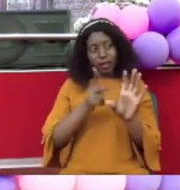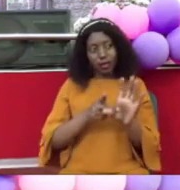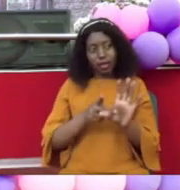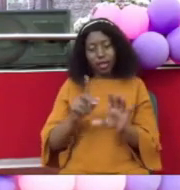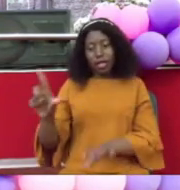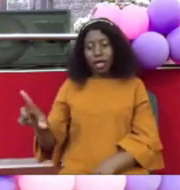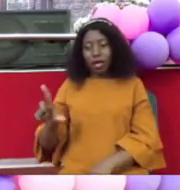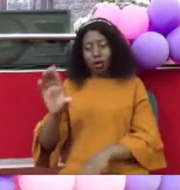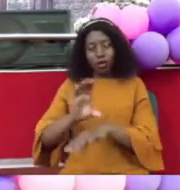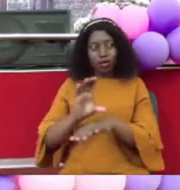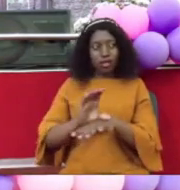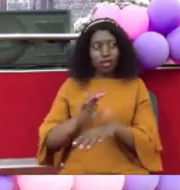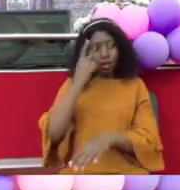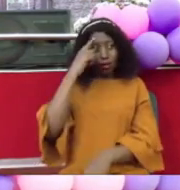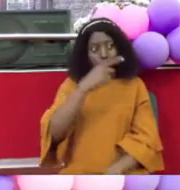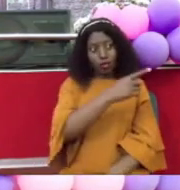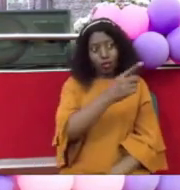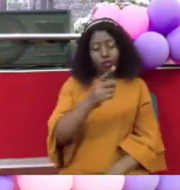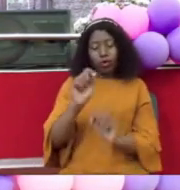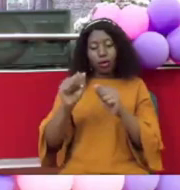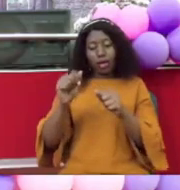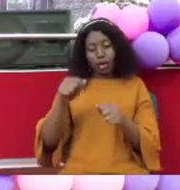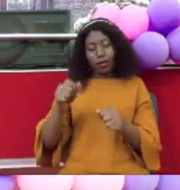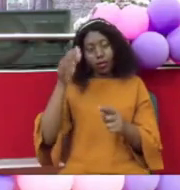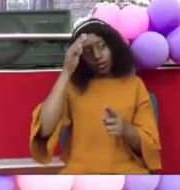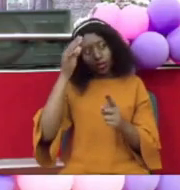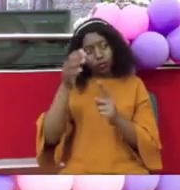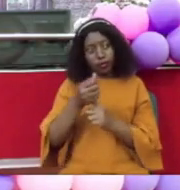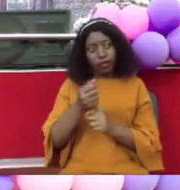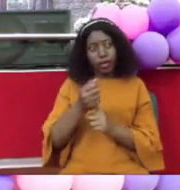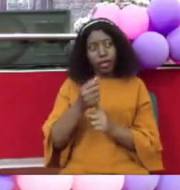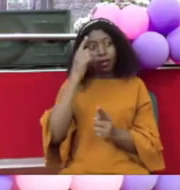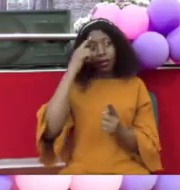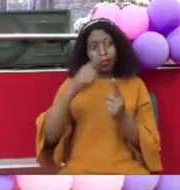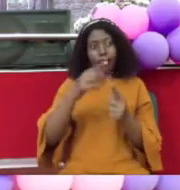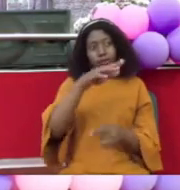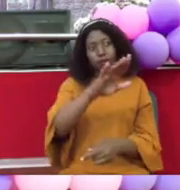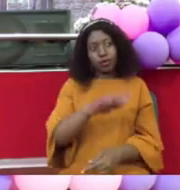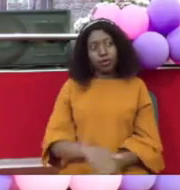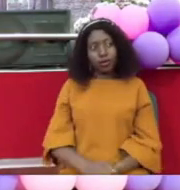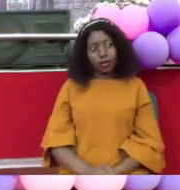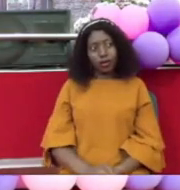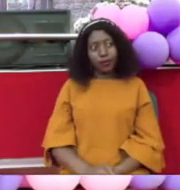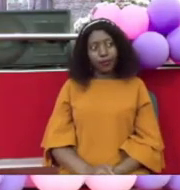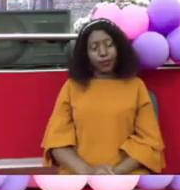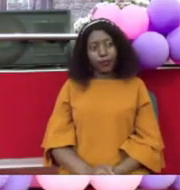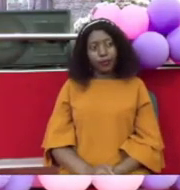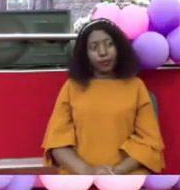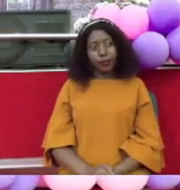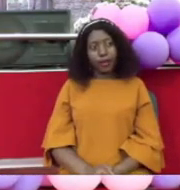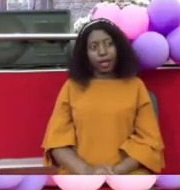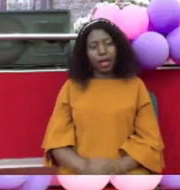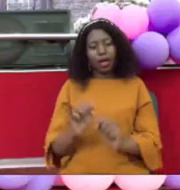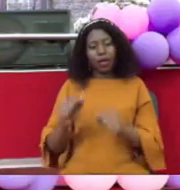fulfill your purpose. Kwa hivyo lazima ukaweze kuwa unahusika katika kanisa lako ili utimilize malengo. You can attend